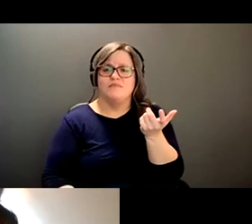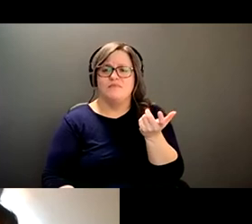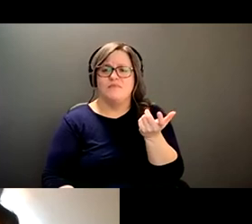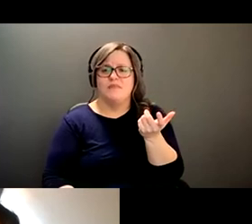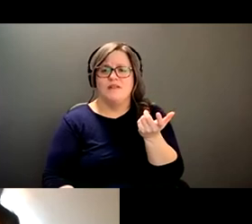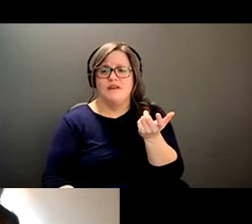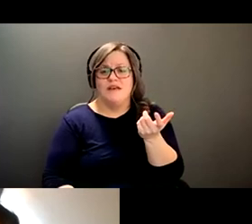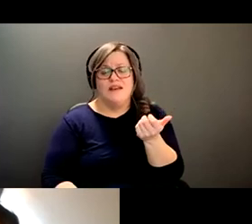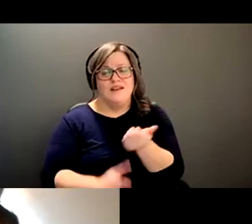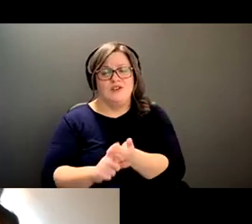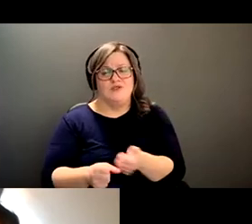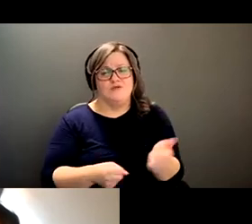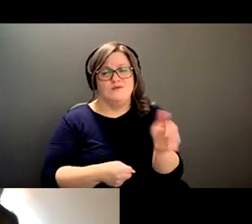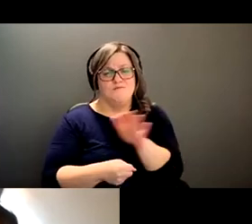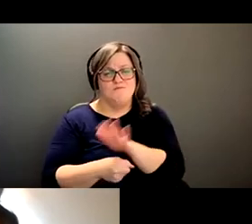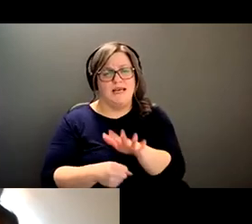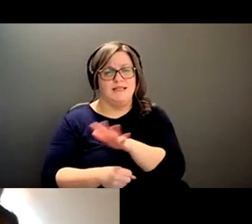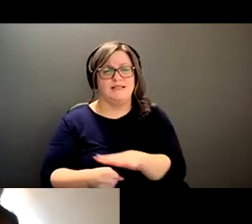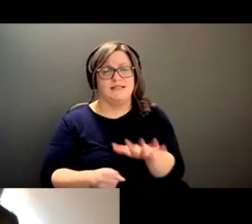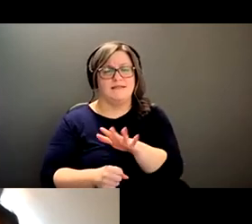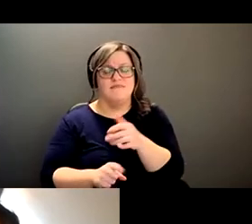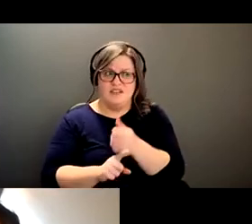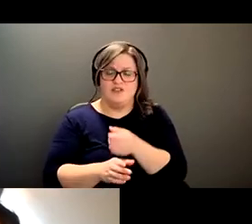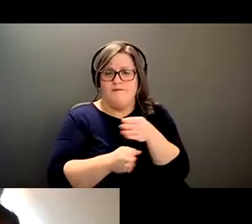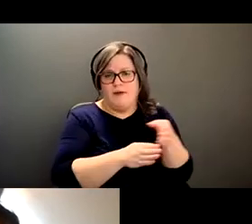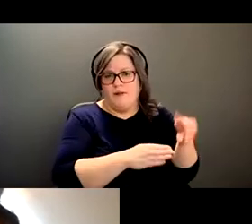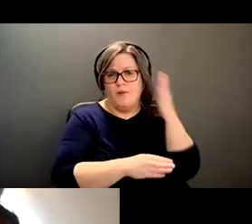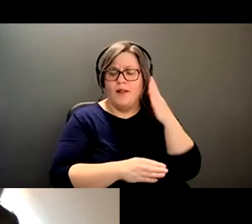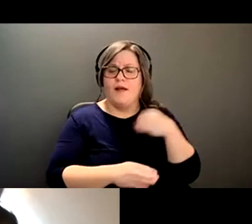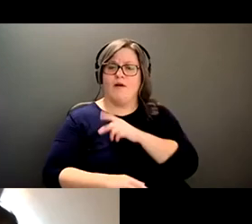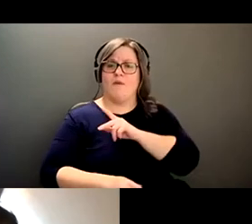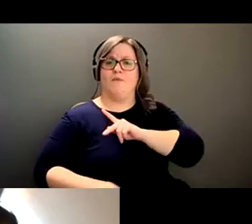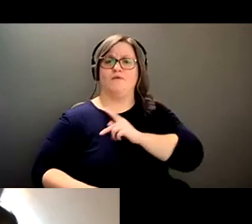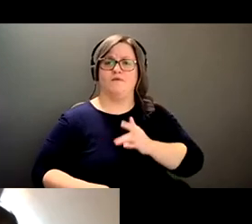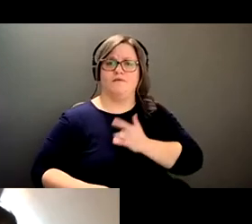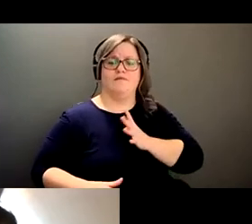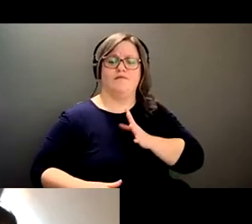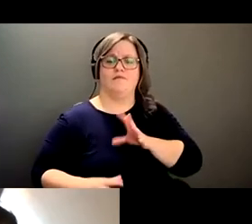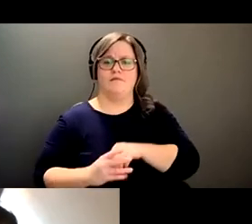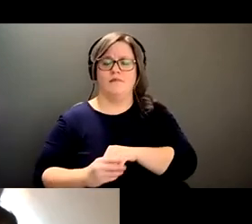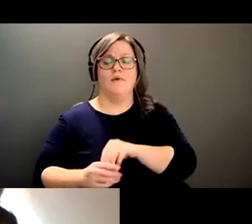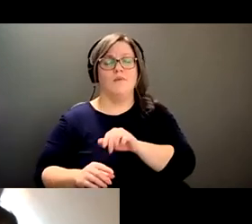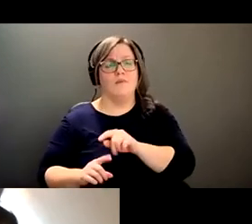every space and every field is gonna have personal stakes, but you know, art is a part of like, it can get